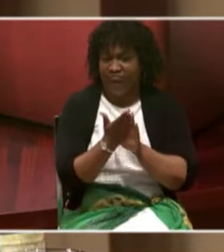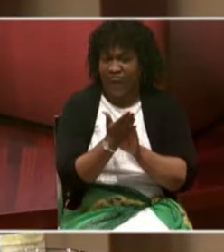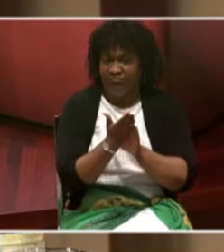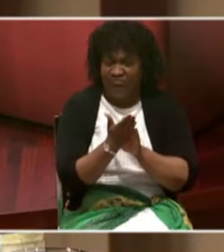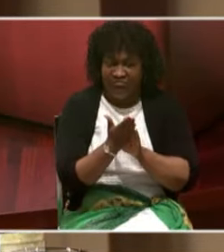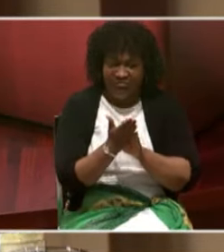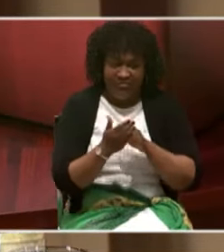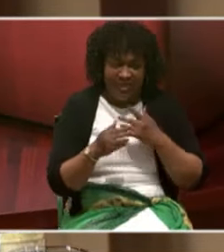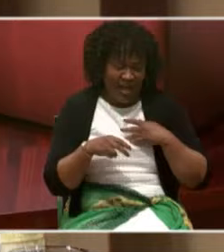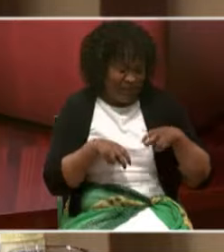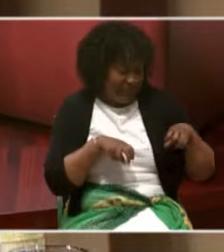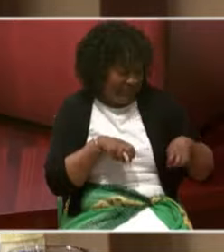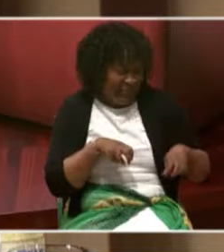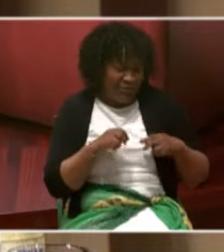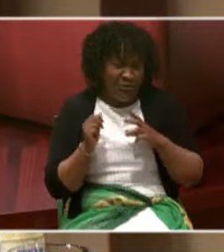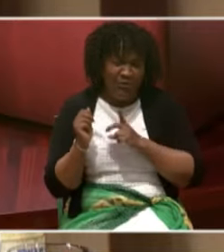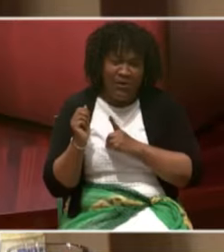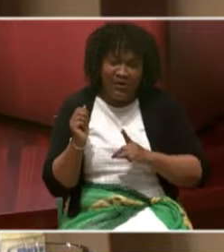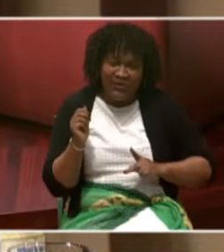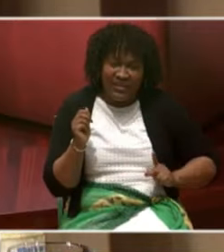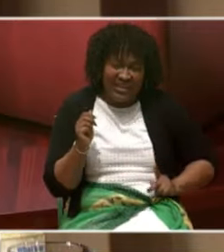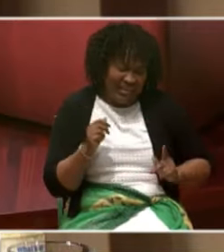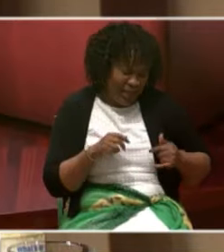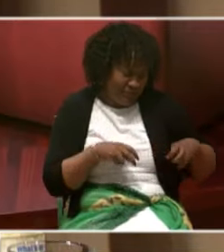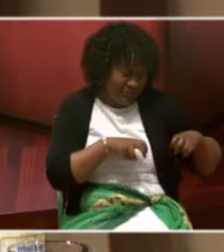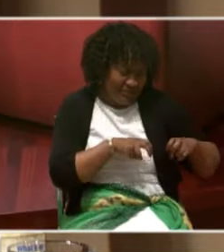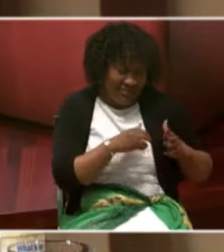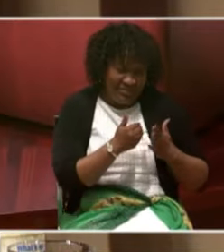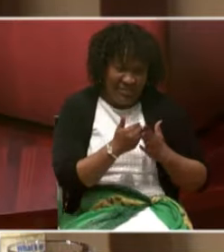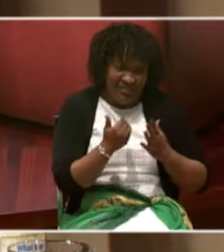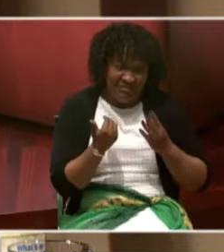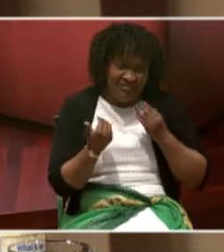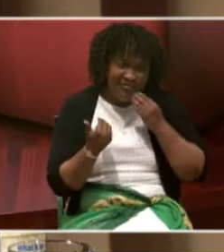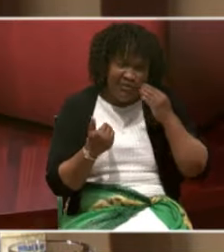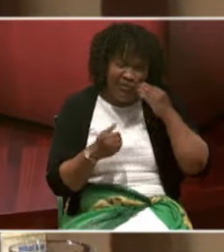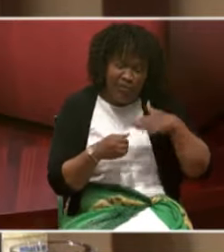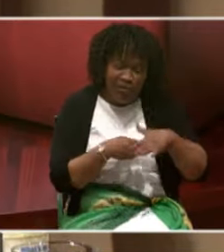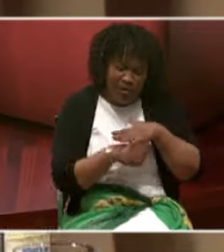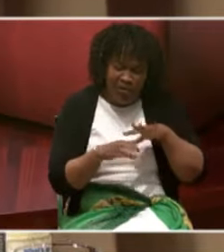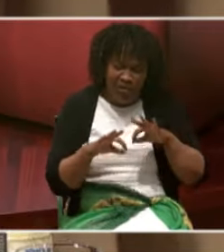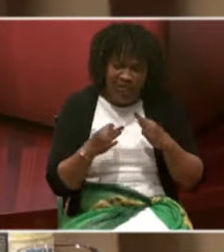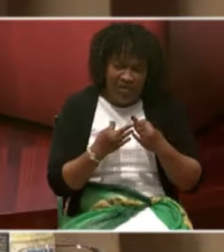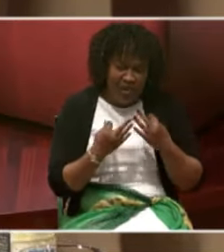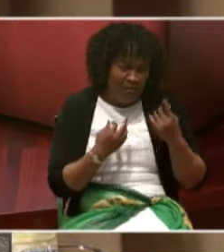invited us to the White House. Mm-hmm. We met with him in June of